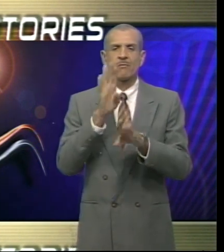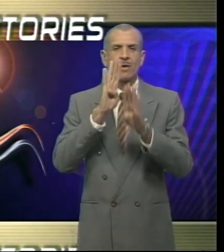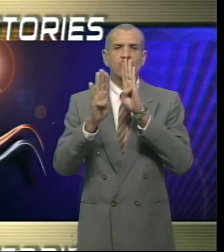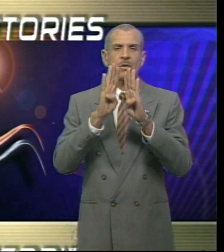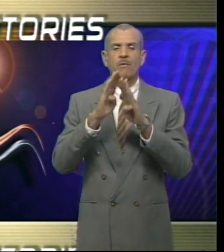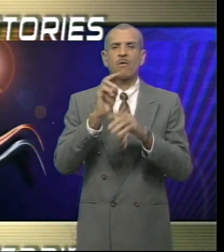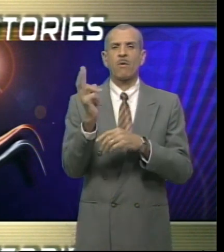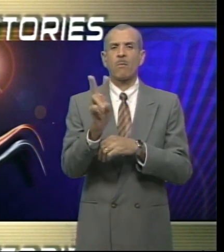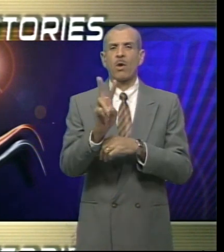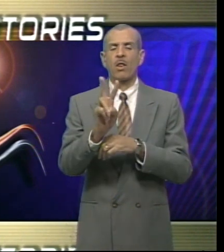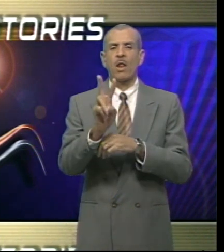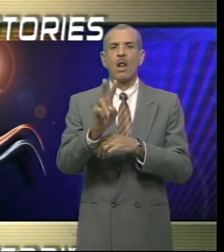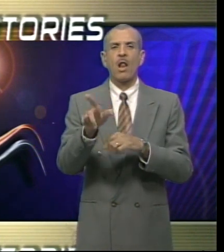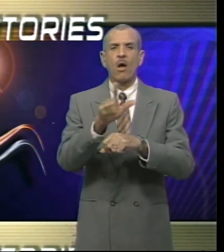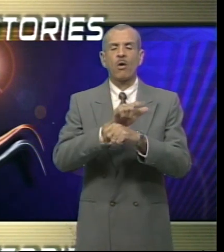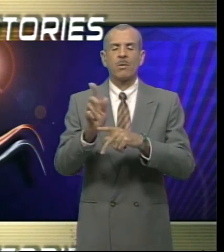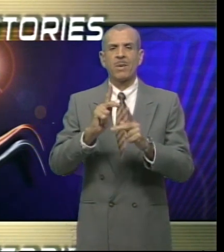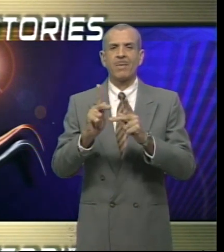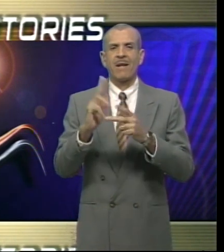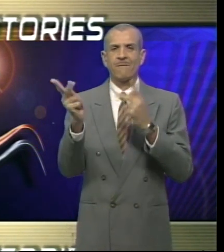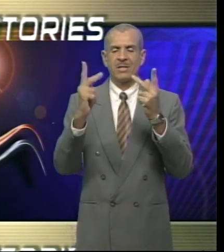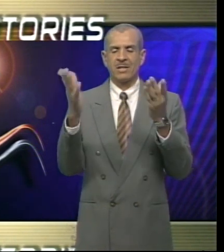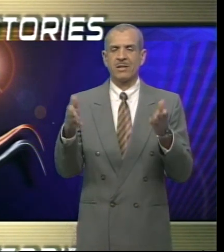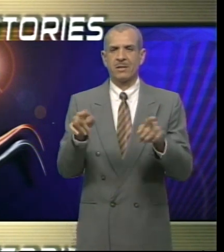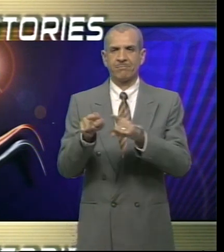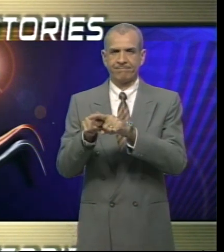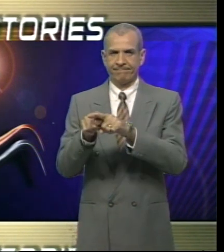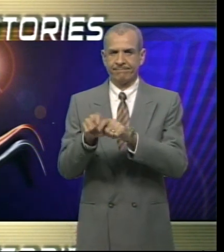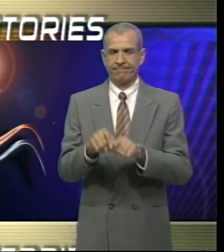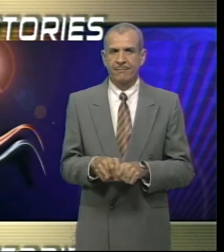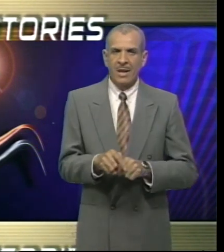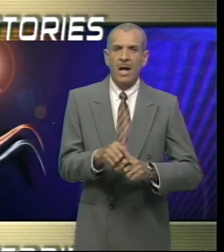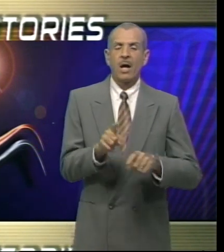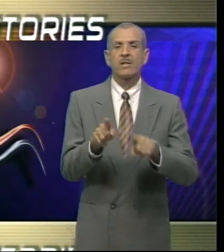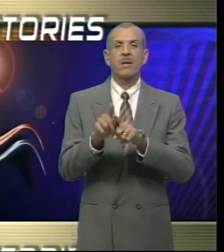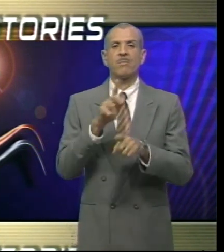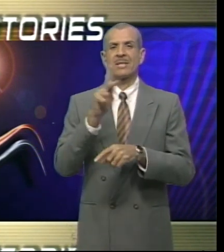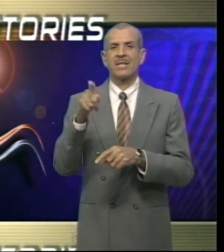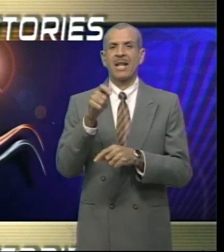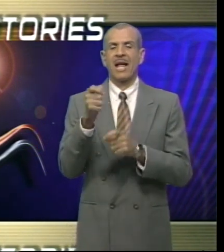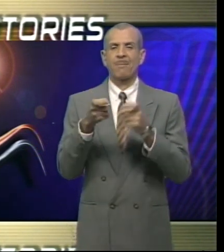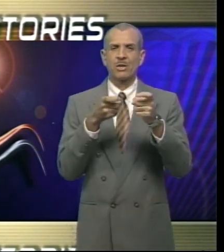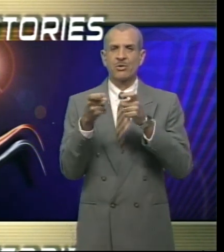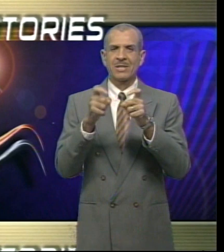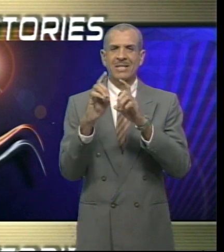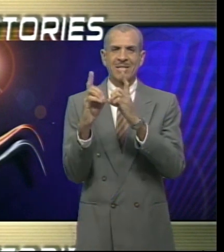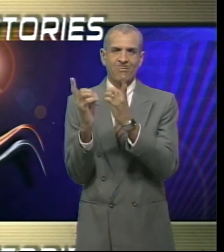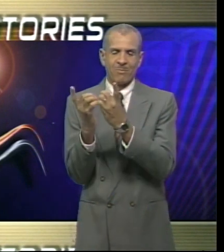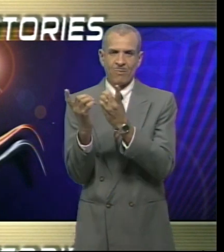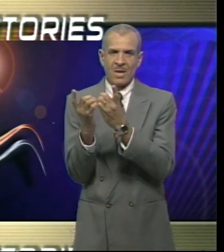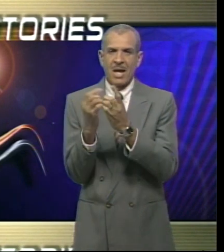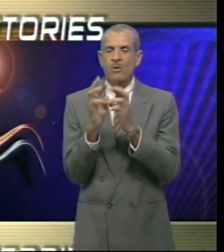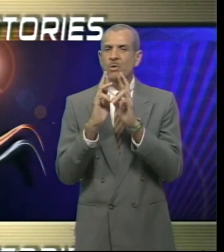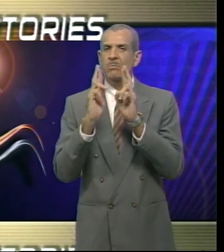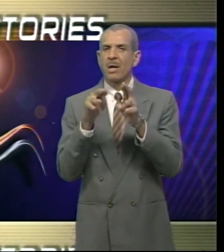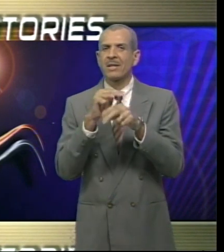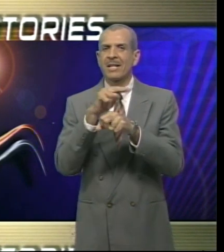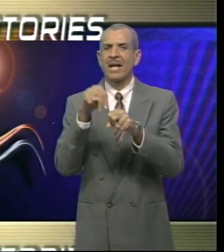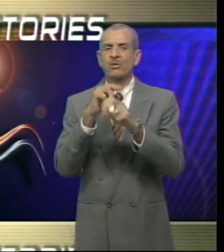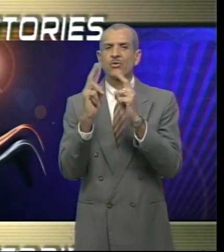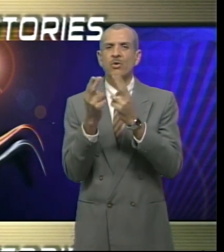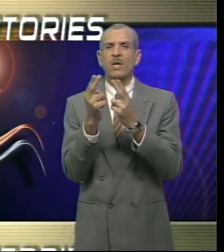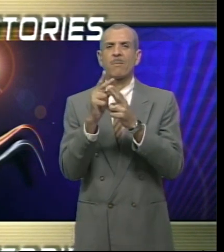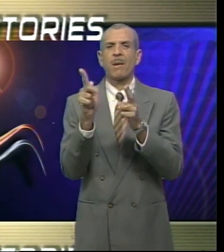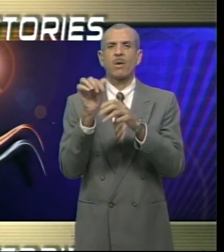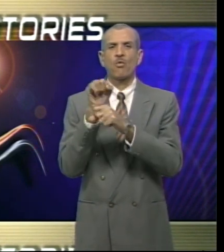frustrating for both locals and visitors. Meanwhile, the Personnel Administration Division has responded to the National Union